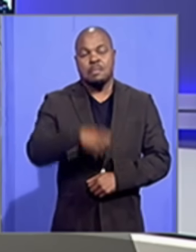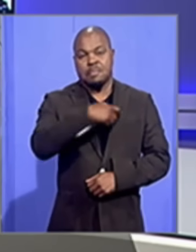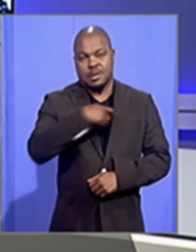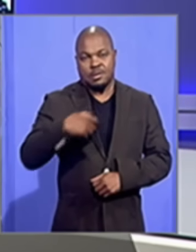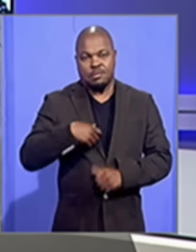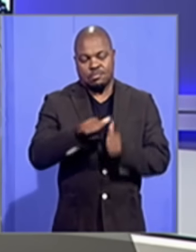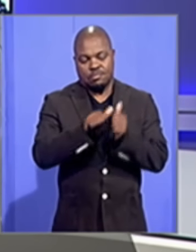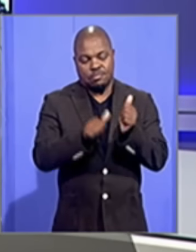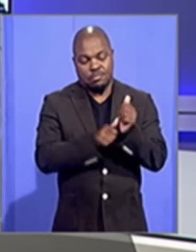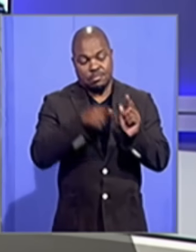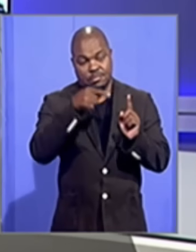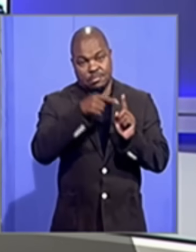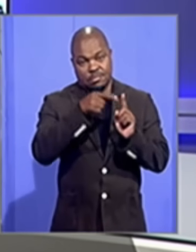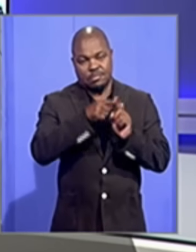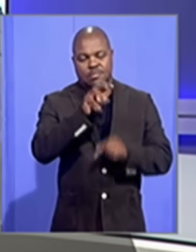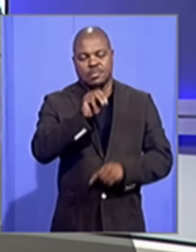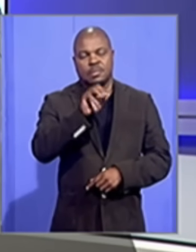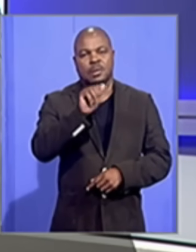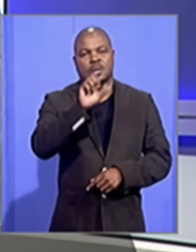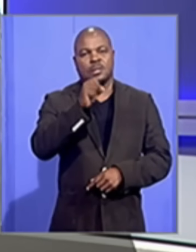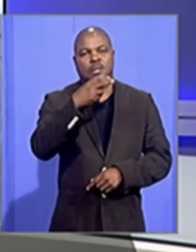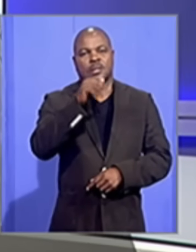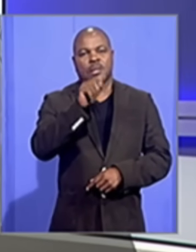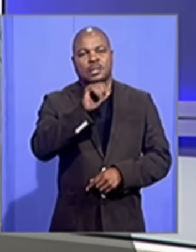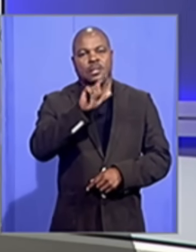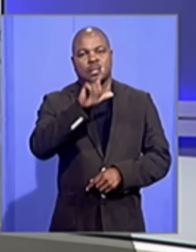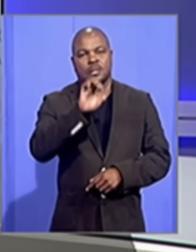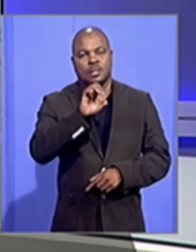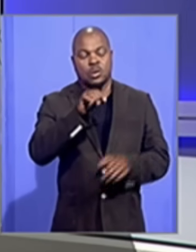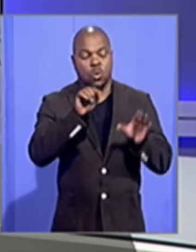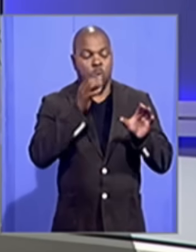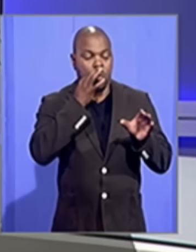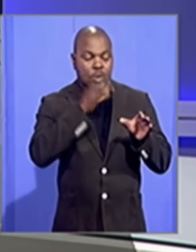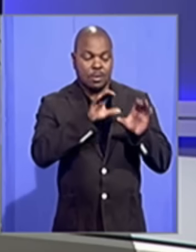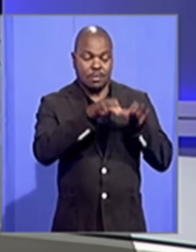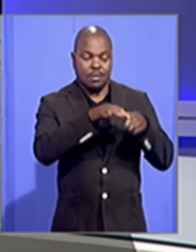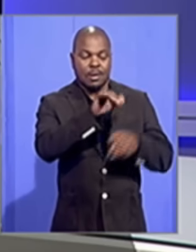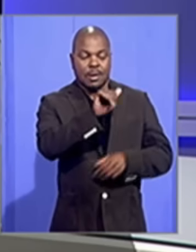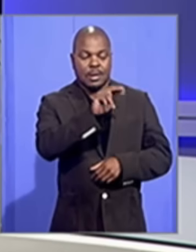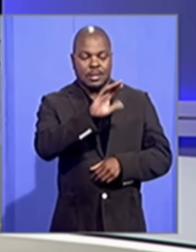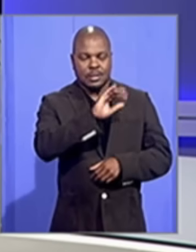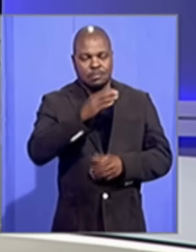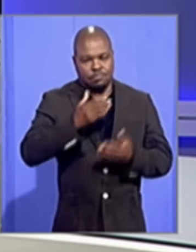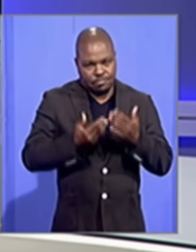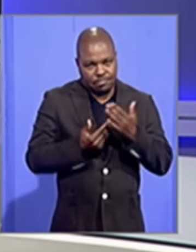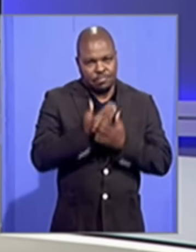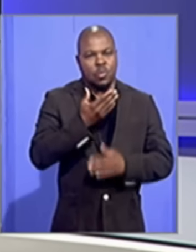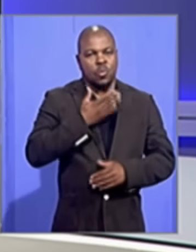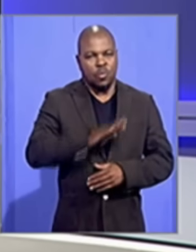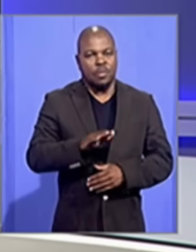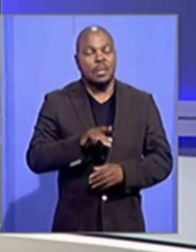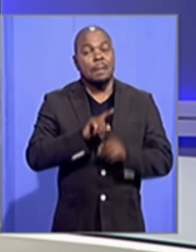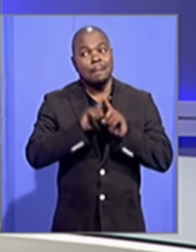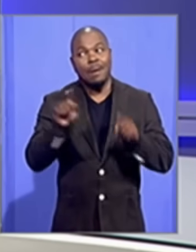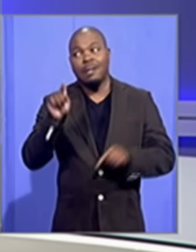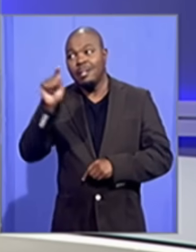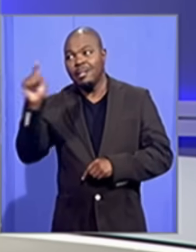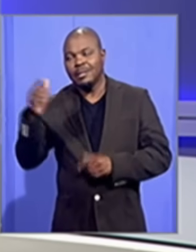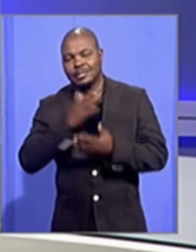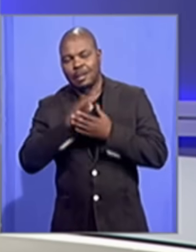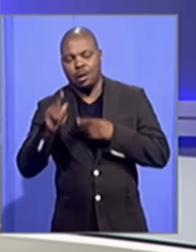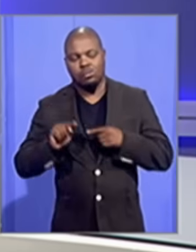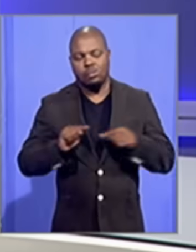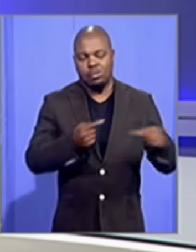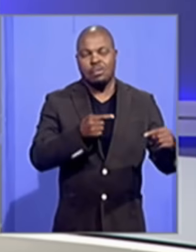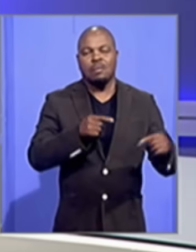Motlatsamo Presidente wa ANC Paul Mashatile a re lekoko le samagane le go ikaga sešwa. Seno le mororo go ntse le ba ba leng kgatlhano